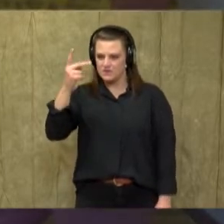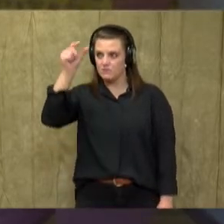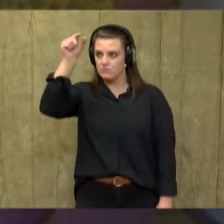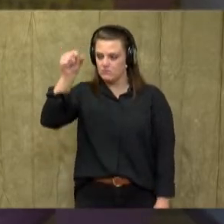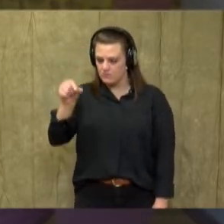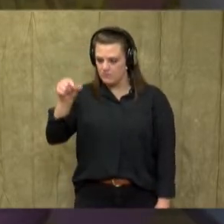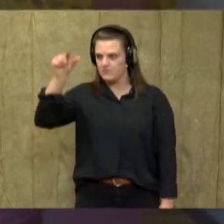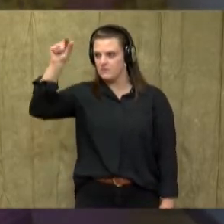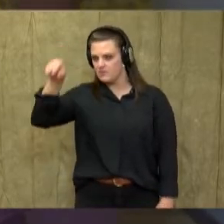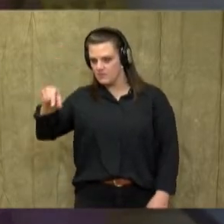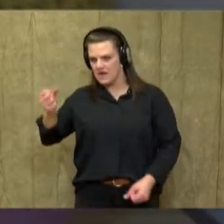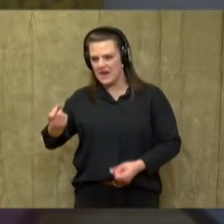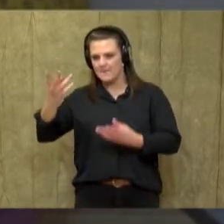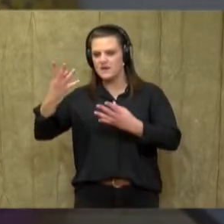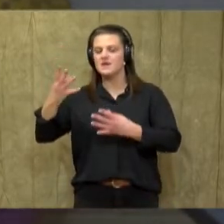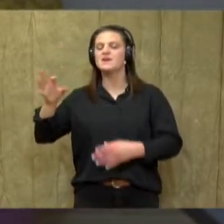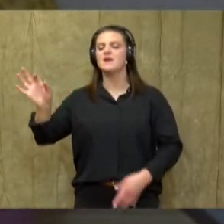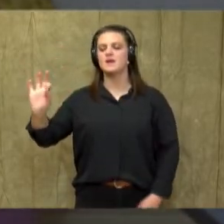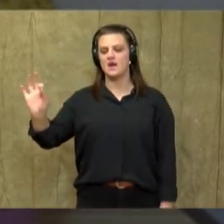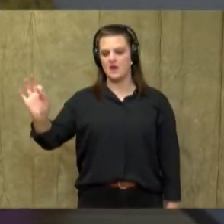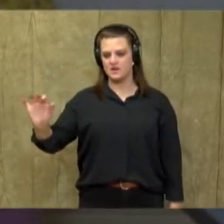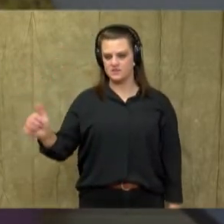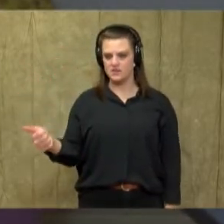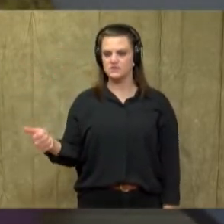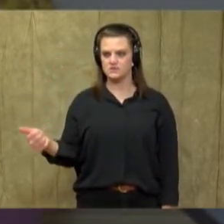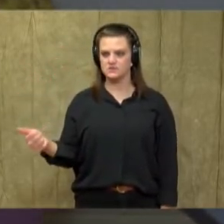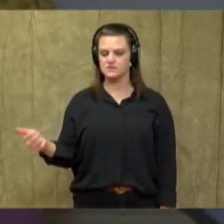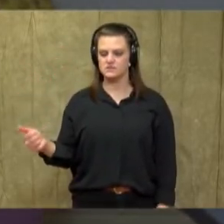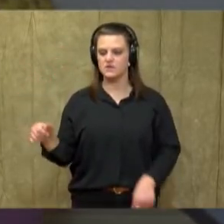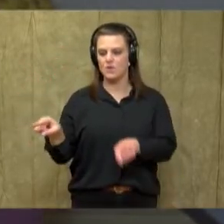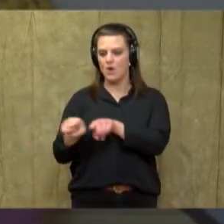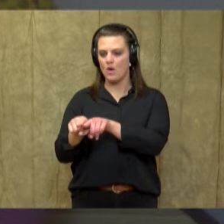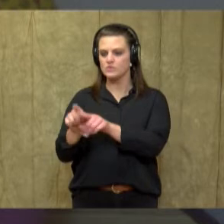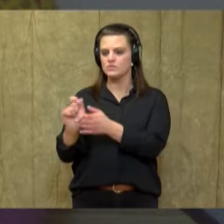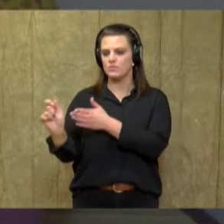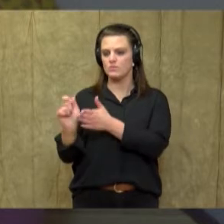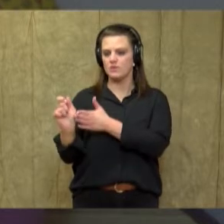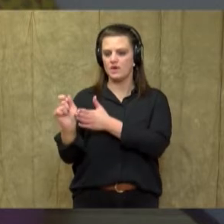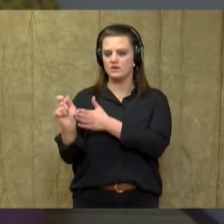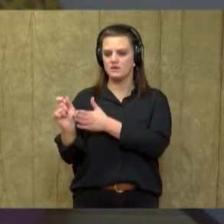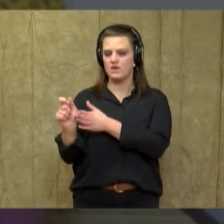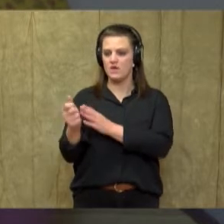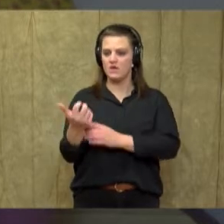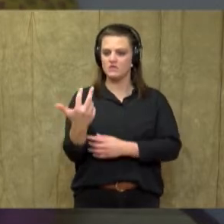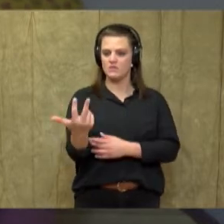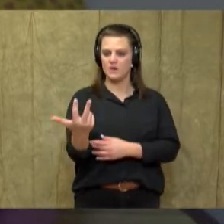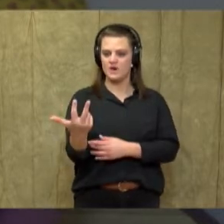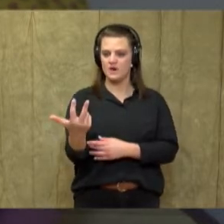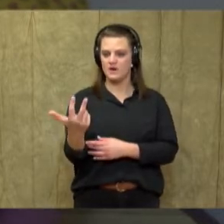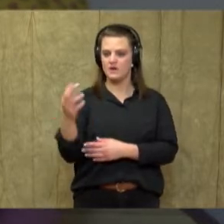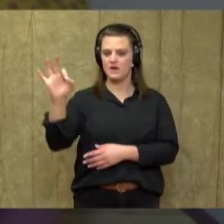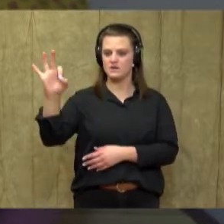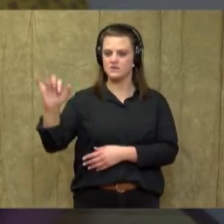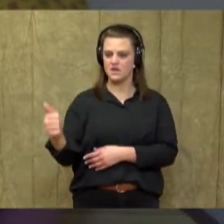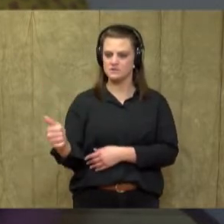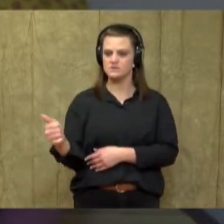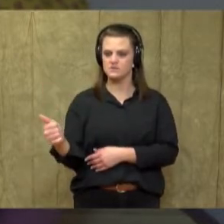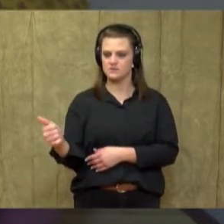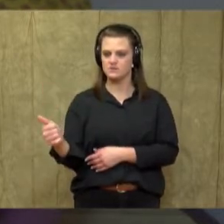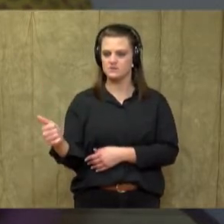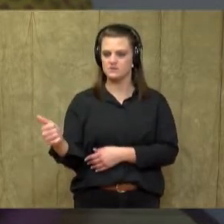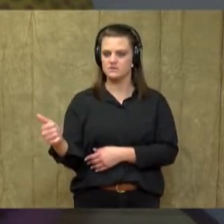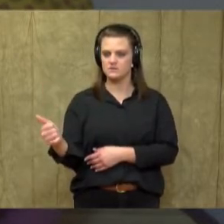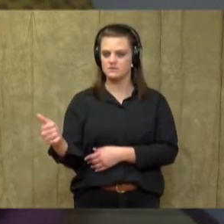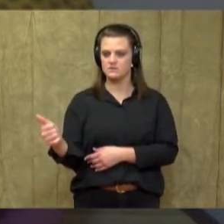hundredths? 9 tenths. So you could also write it like 3 and 9